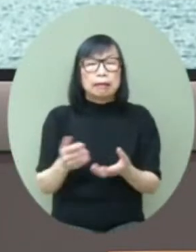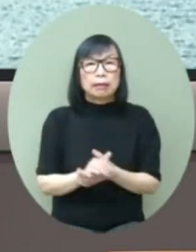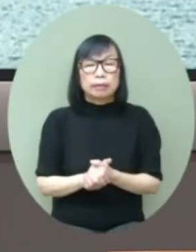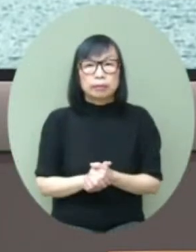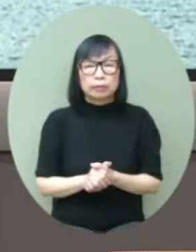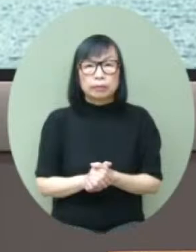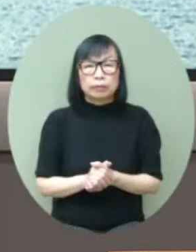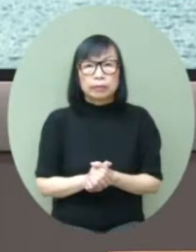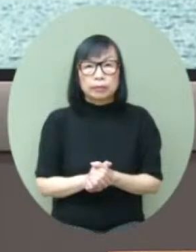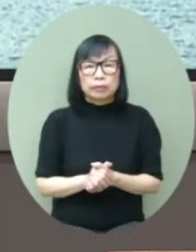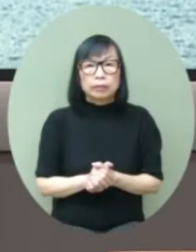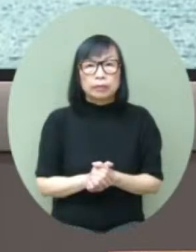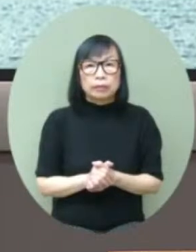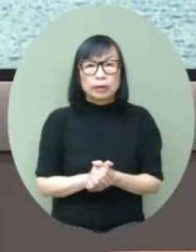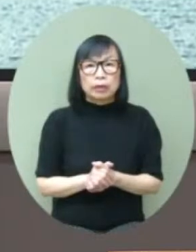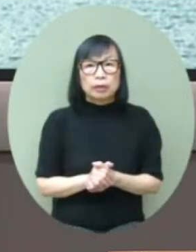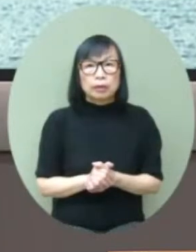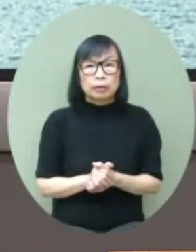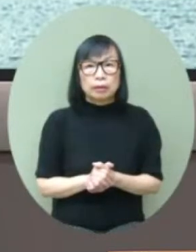were next to each other.